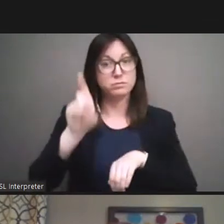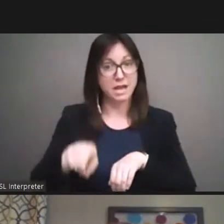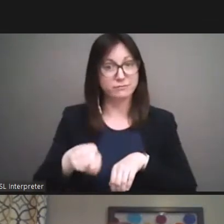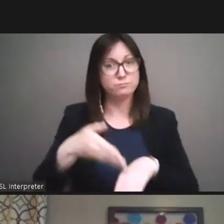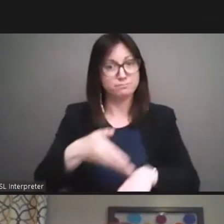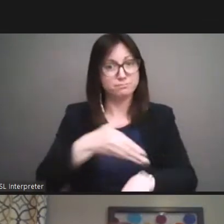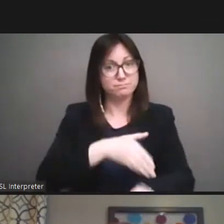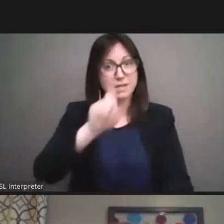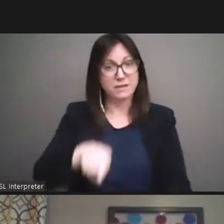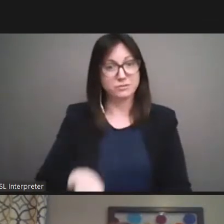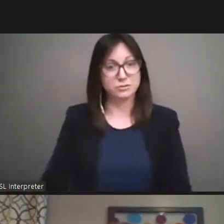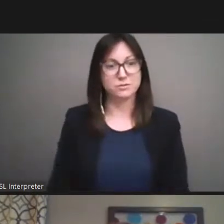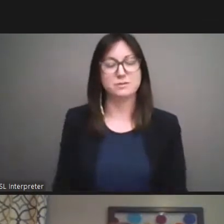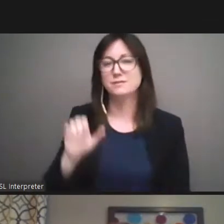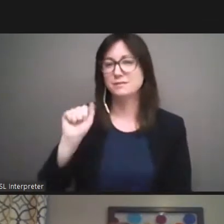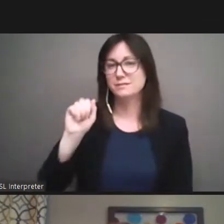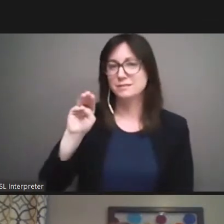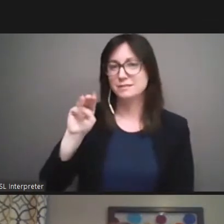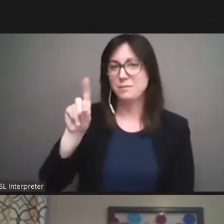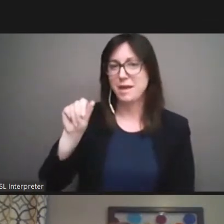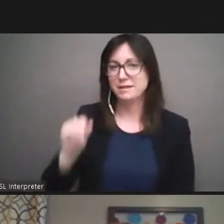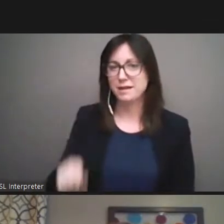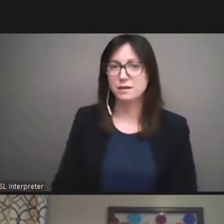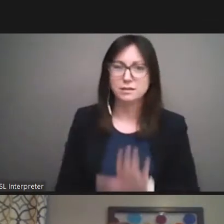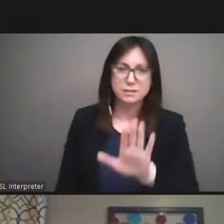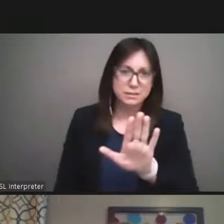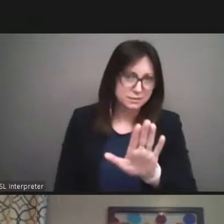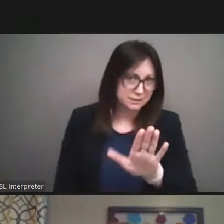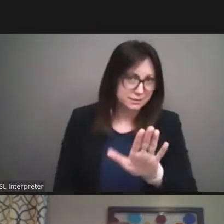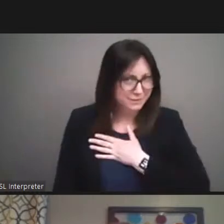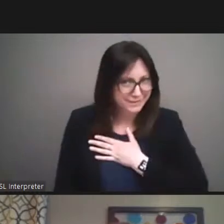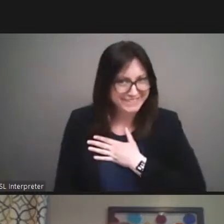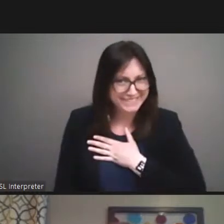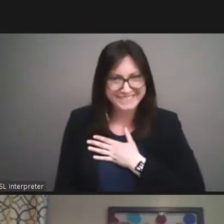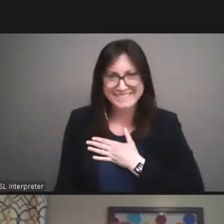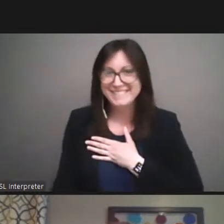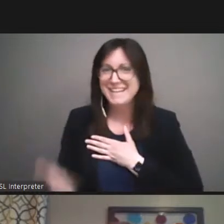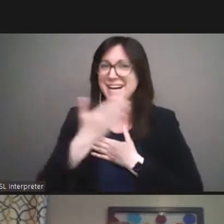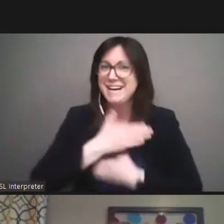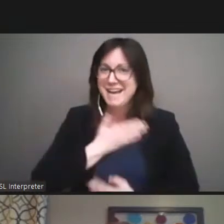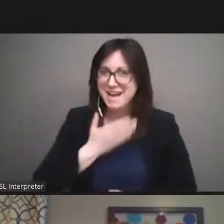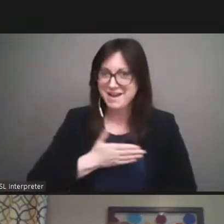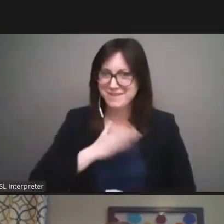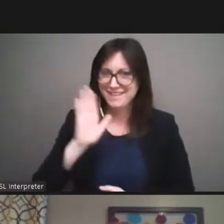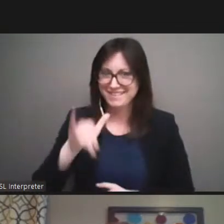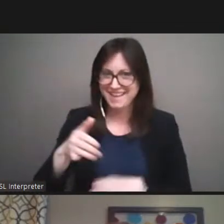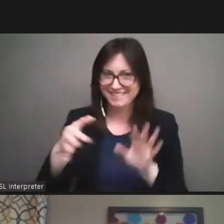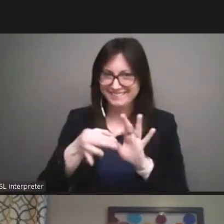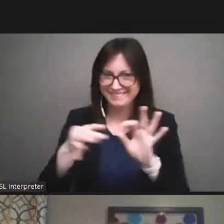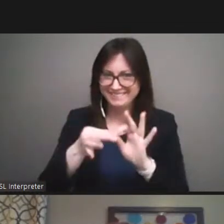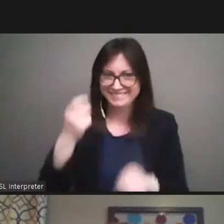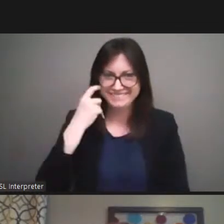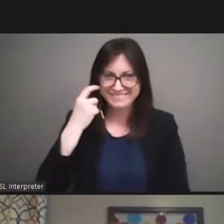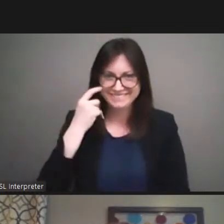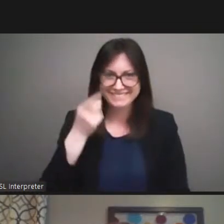Oh man, I'm so happy that you talked about the need for